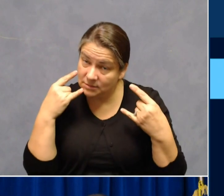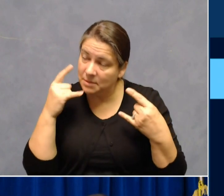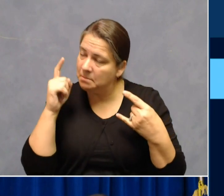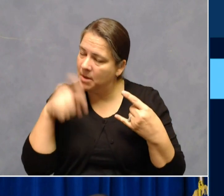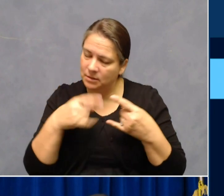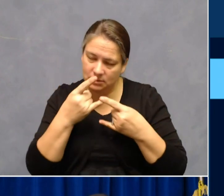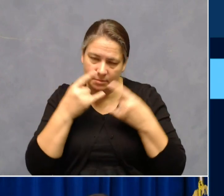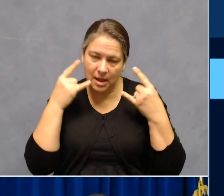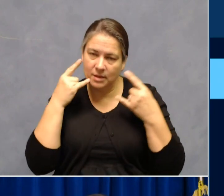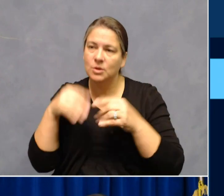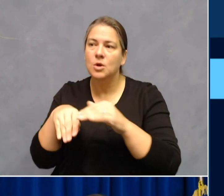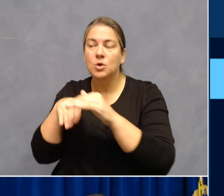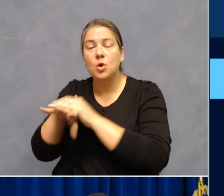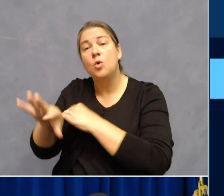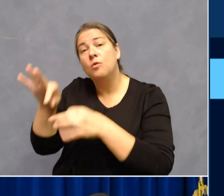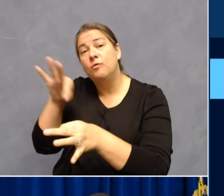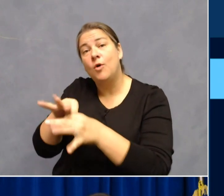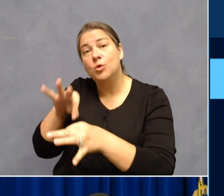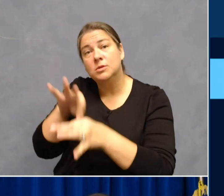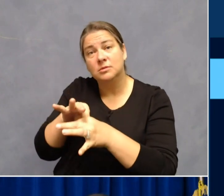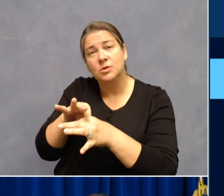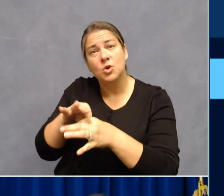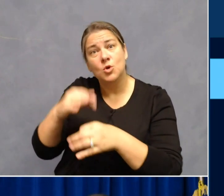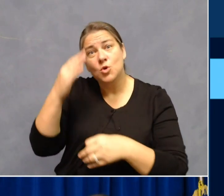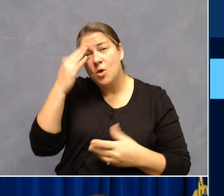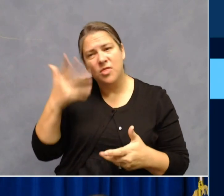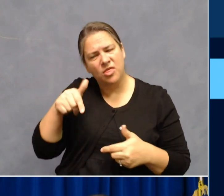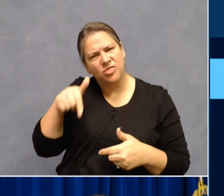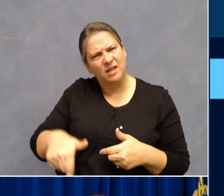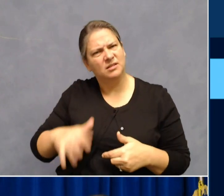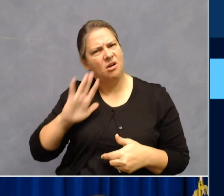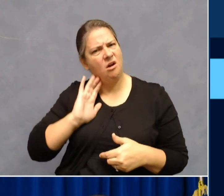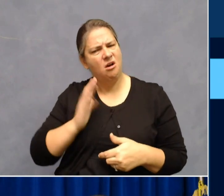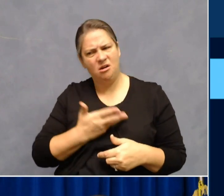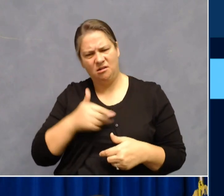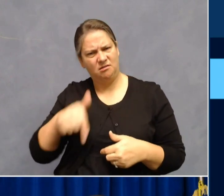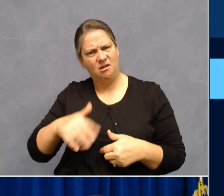And remember, this is the bedrock principle of our democracy.